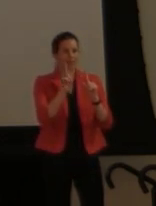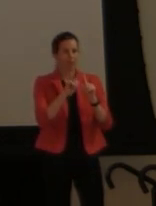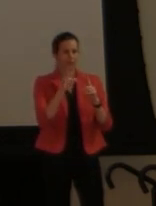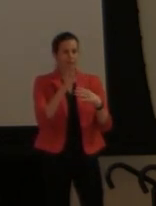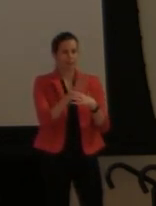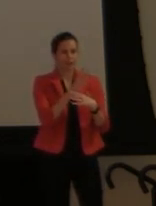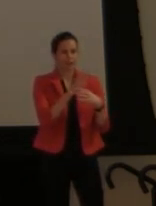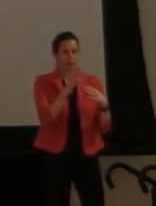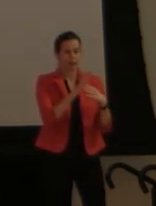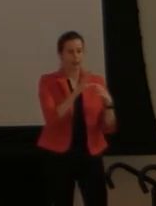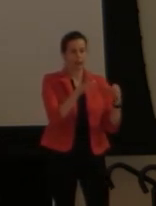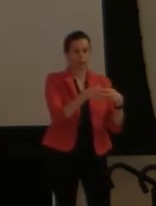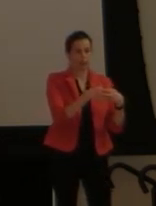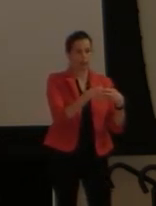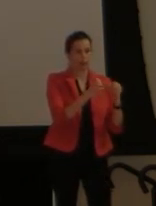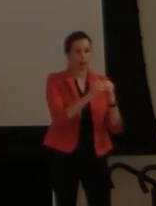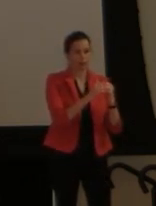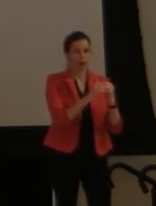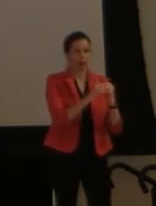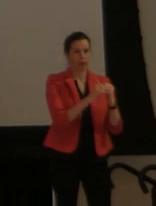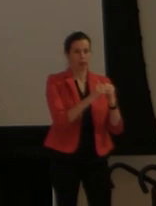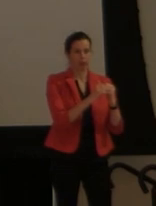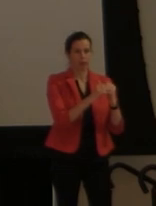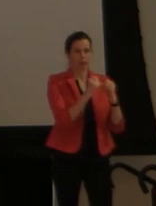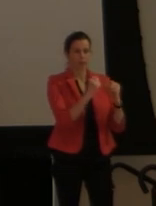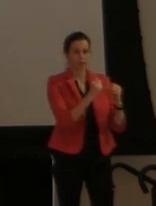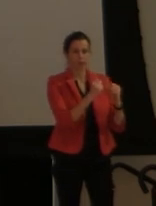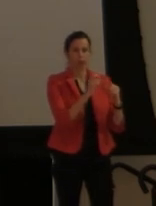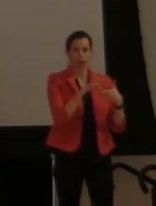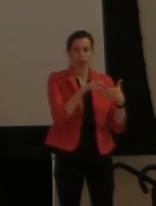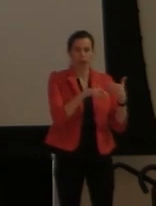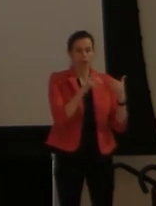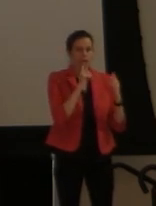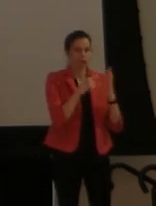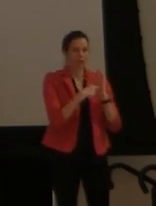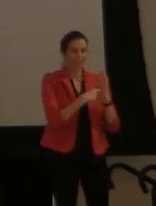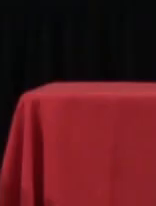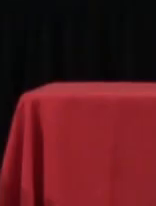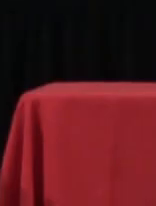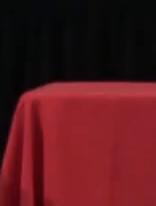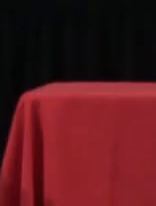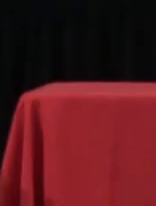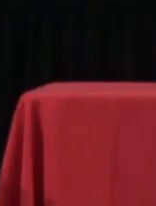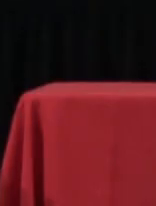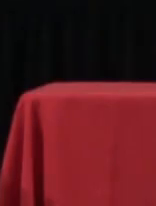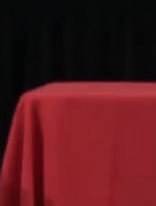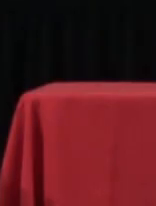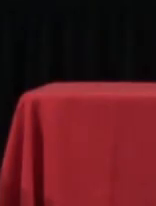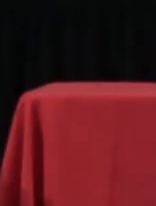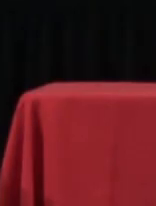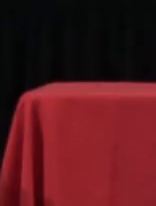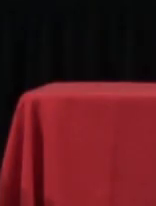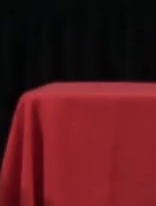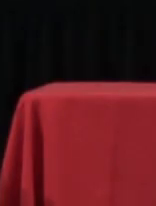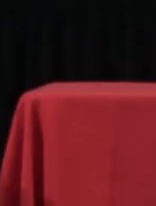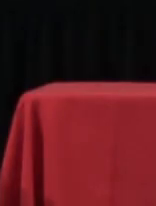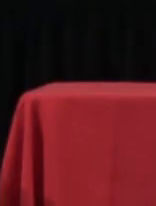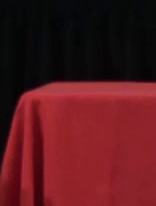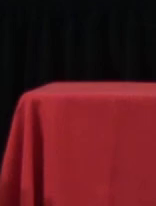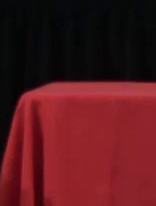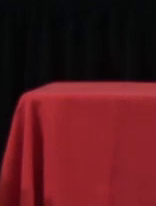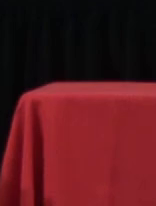between the group with the best outcomes. So for example, if we were looking at people with disabilities, we would look